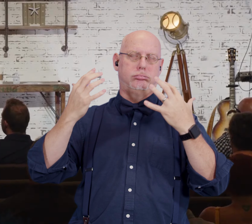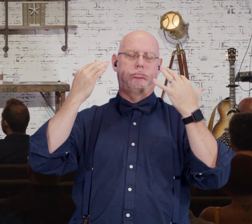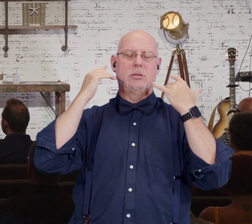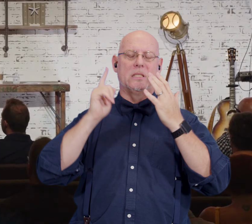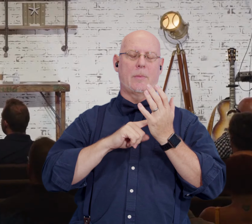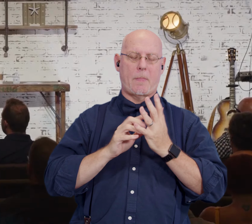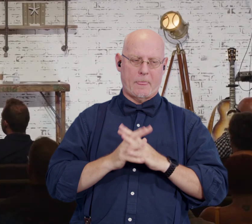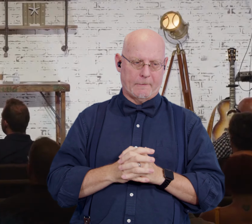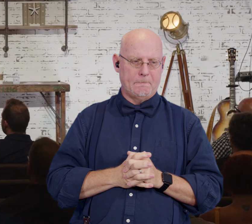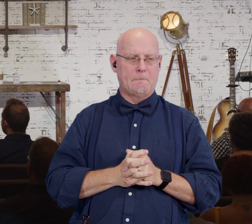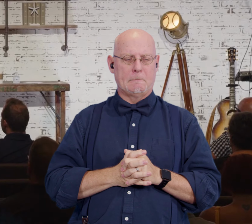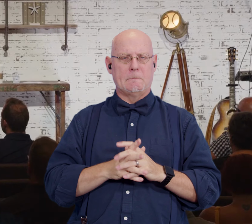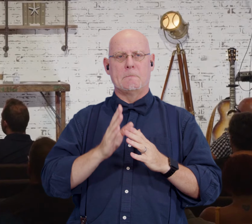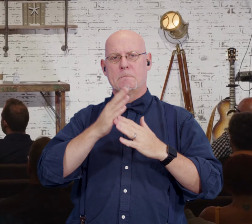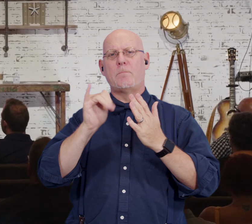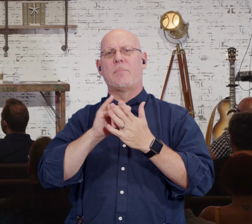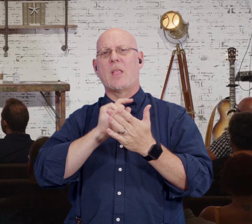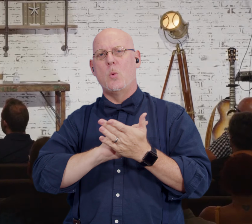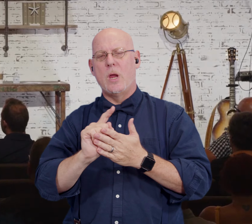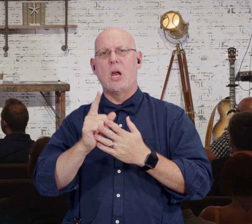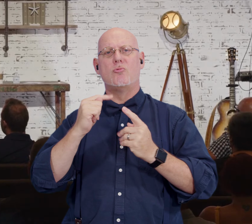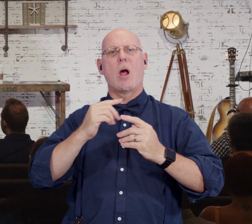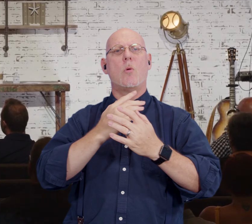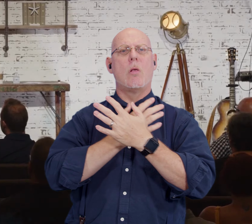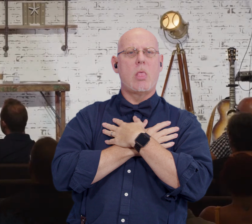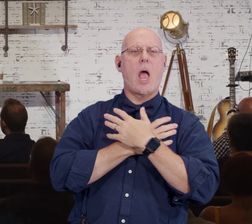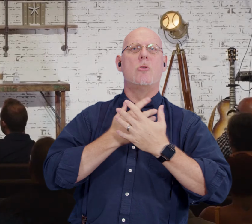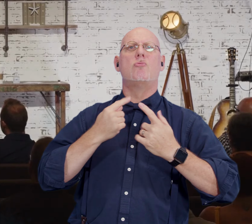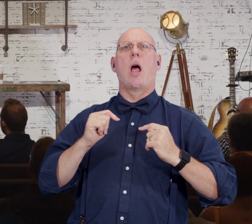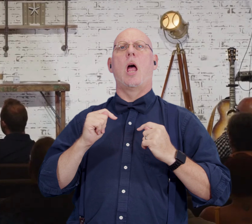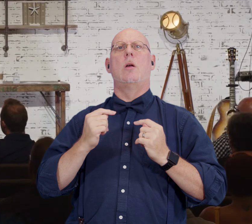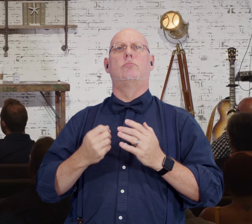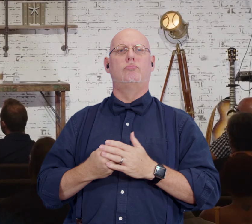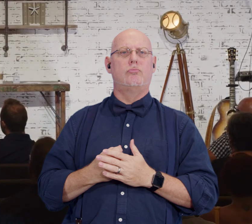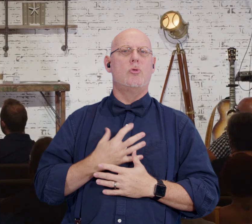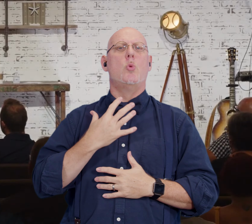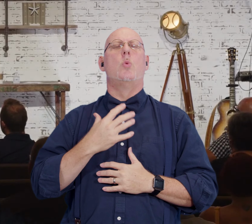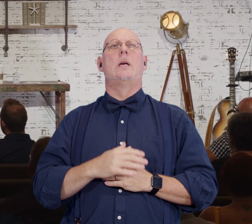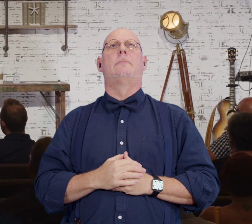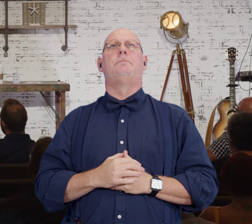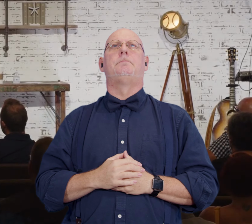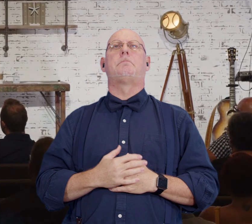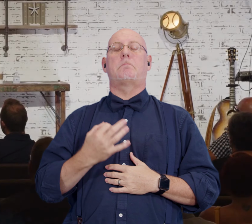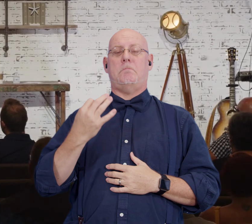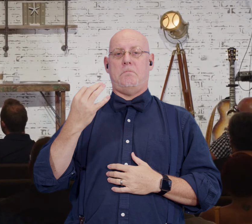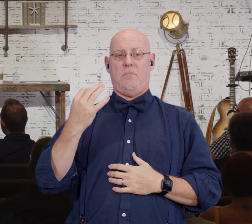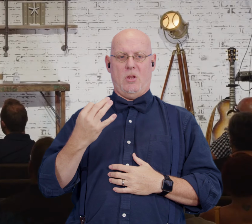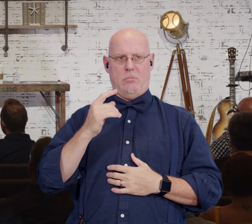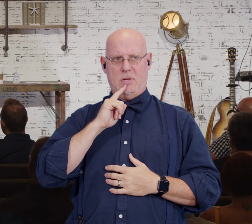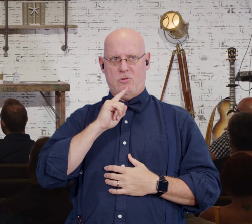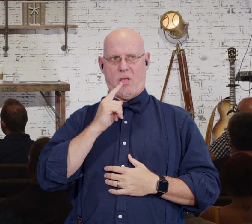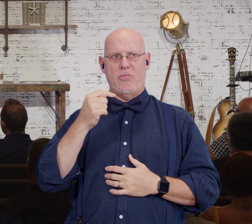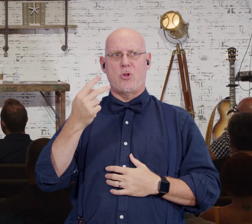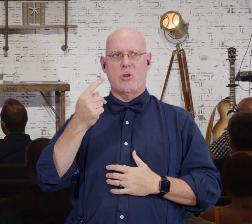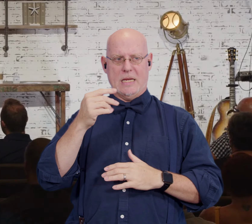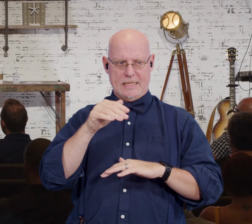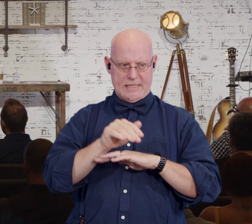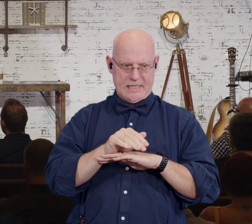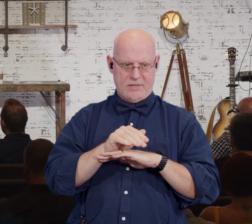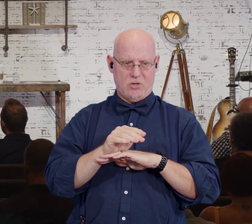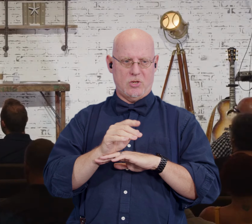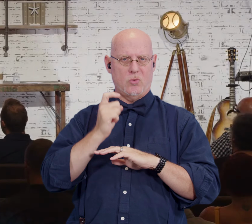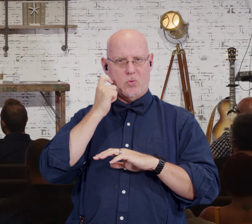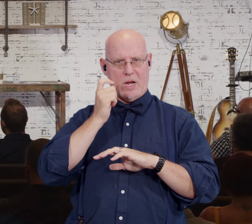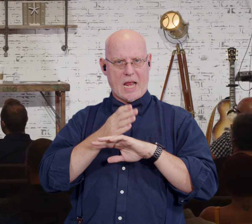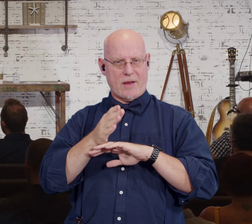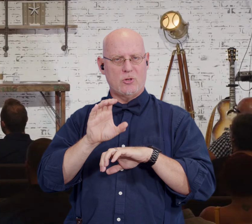oftentimes. And so they came toward the end of that week of just trying to relax, trying to be renewed. On Friday, actually on Thursday evening,